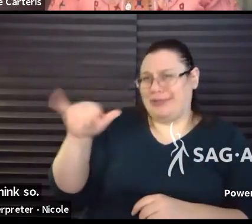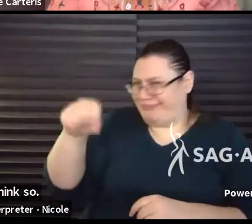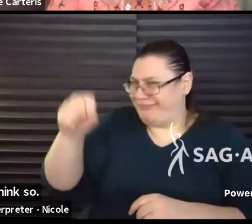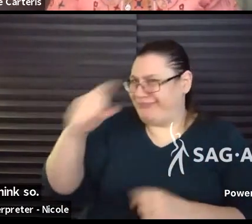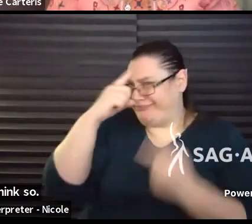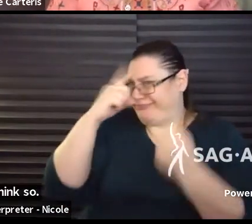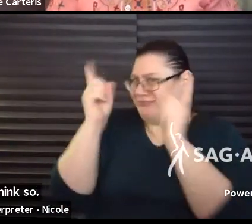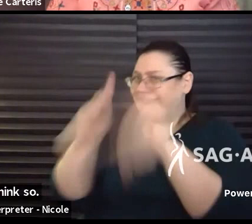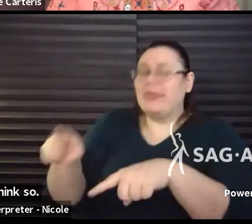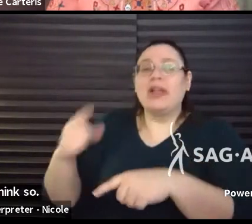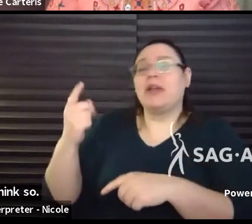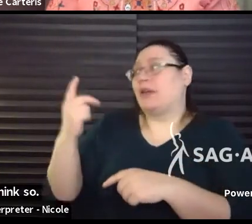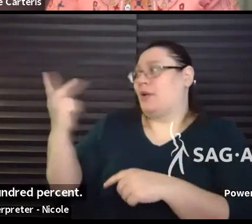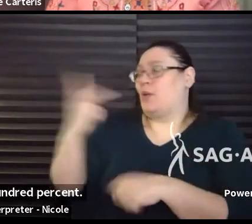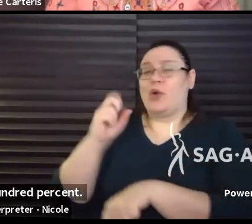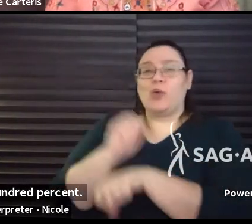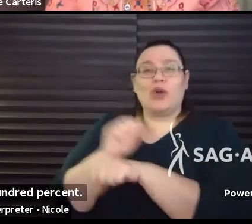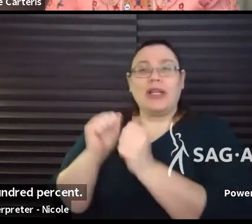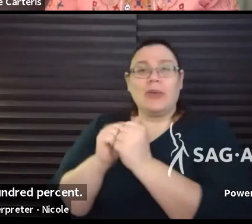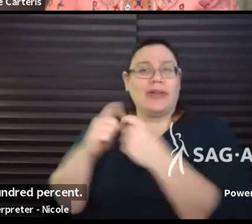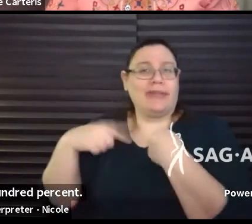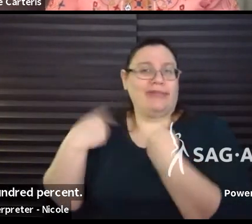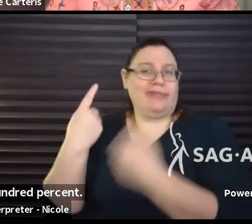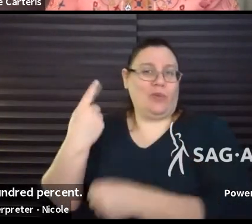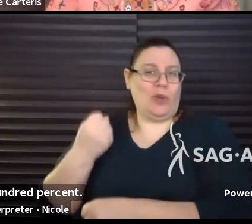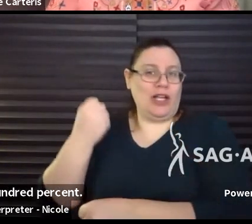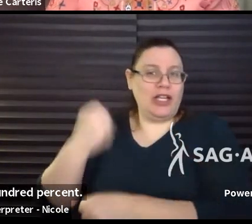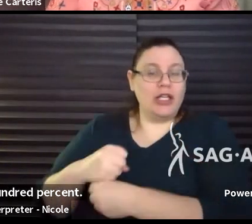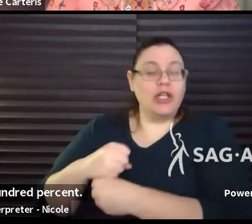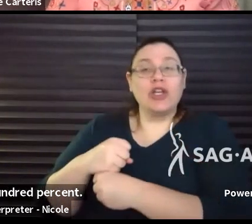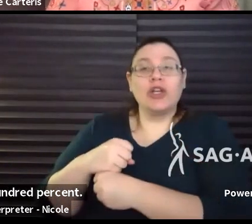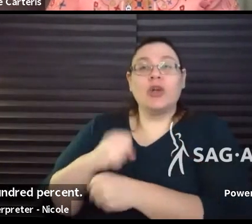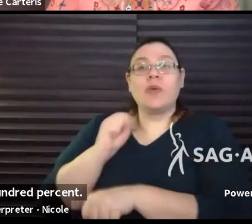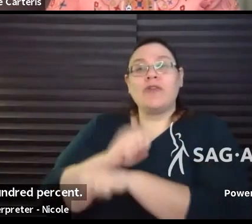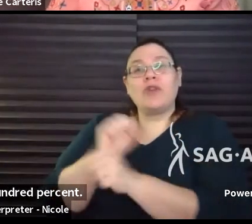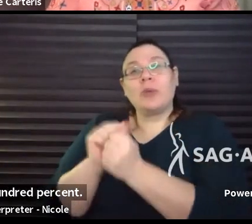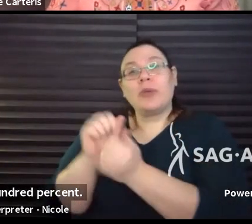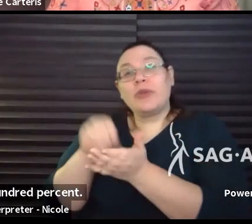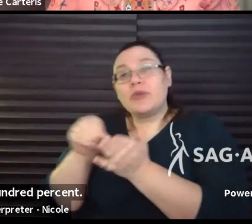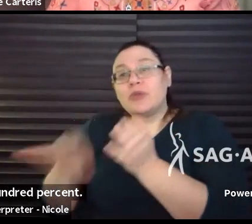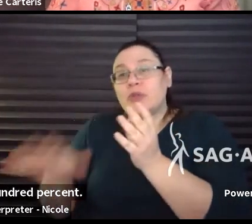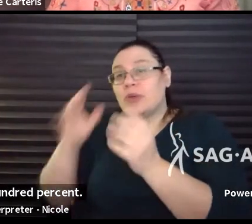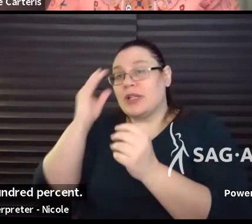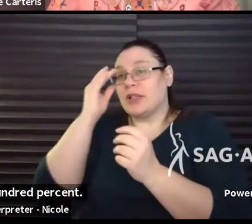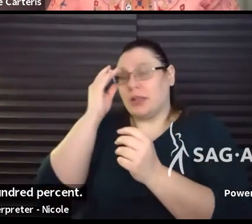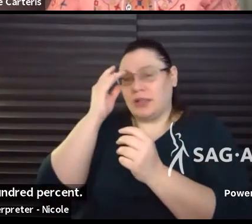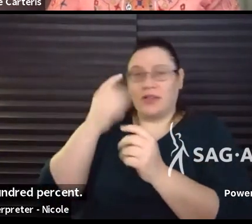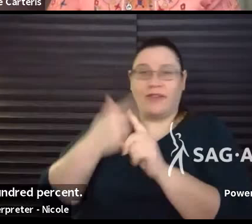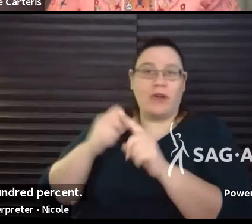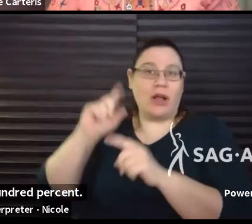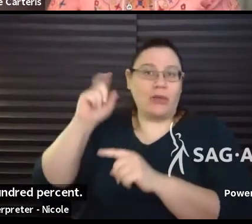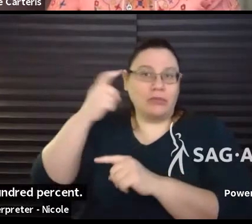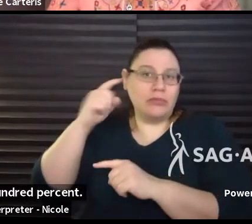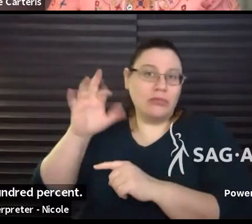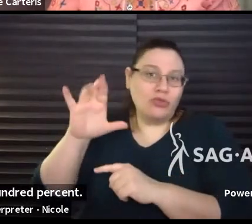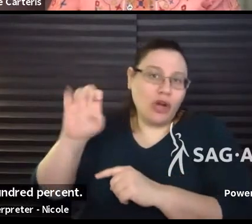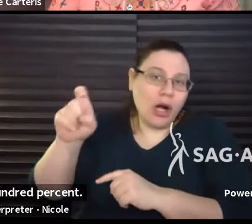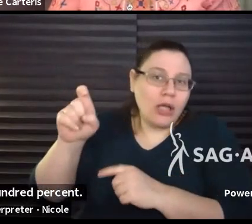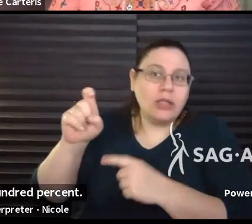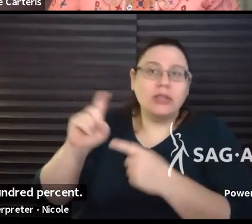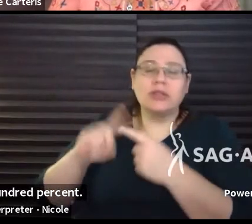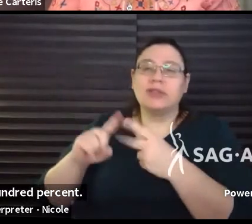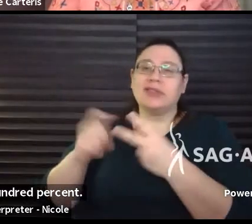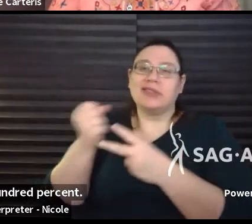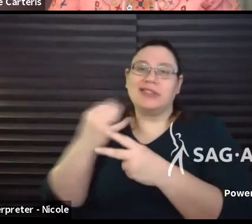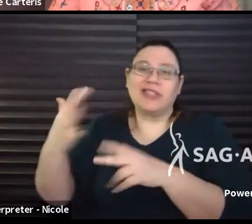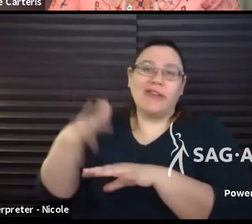we're working with, over the past year, we've worked with students in the Bronx, in several Native American